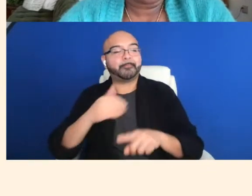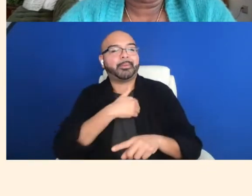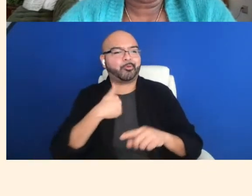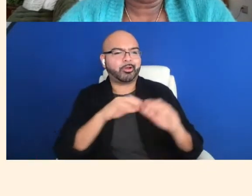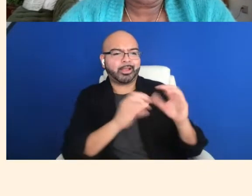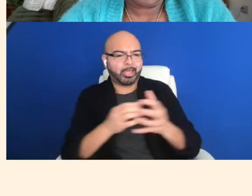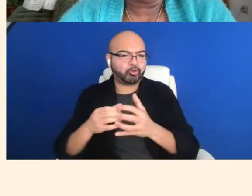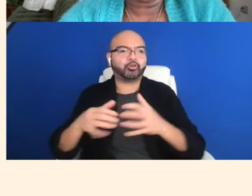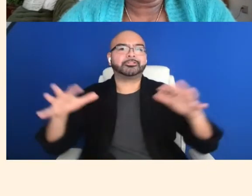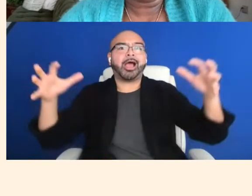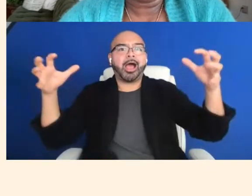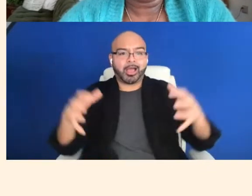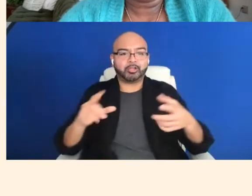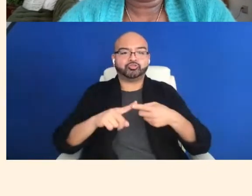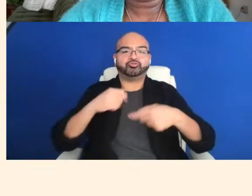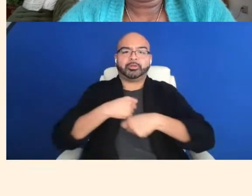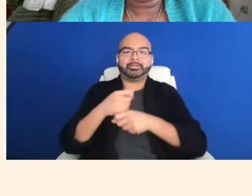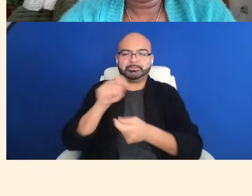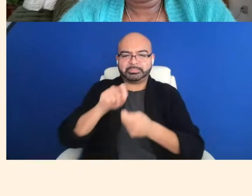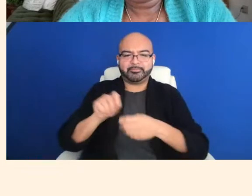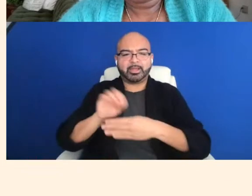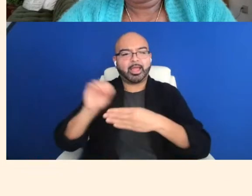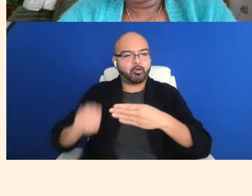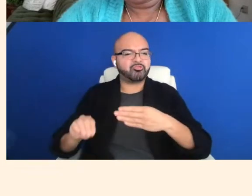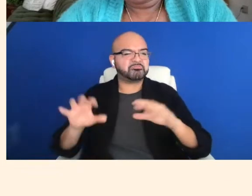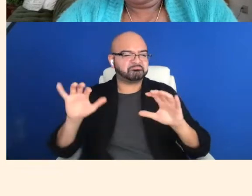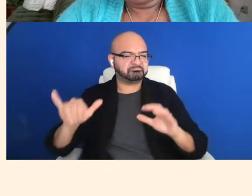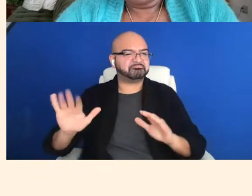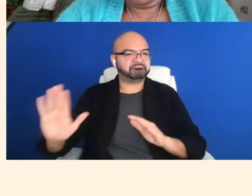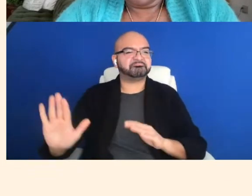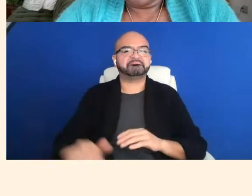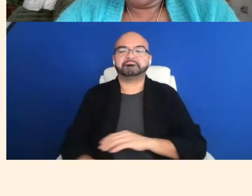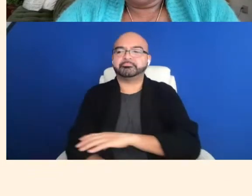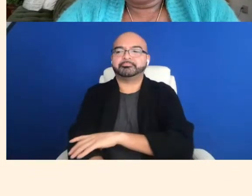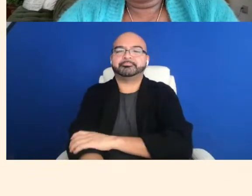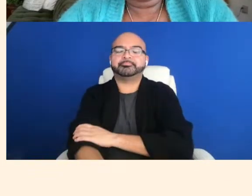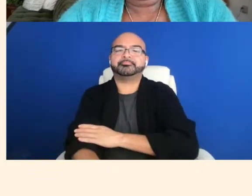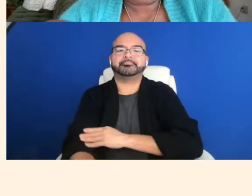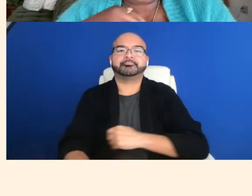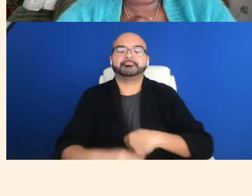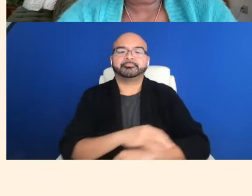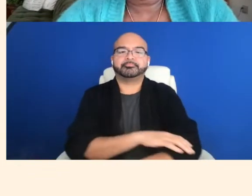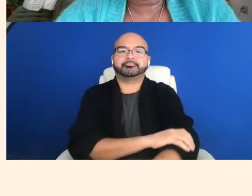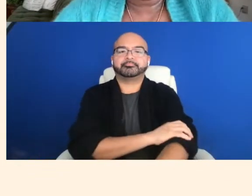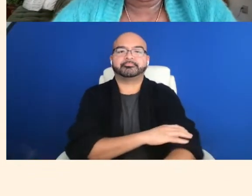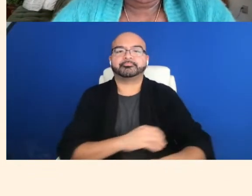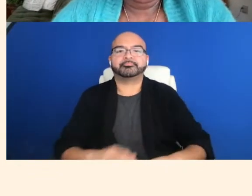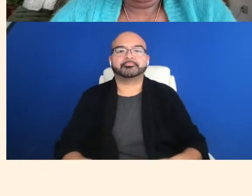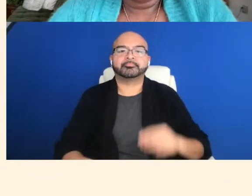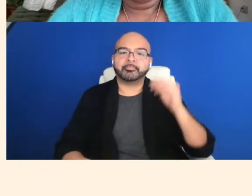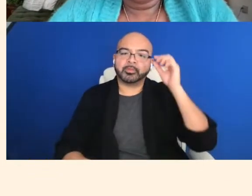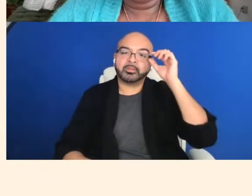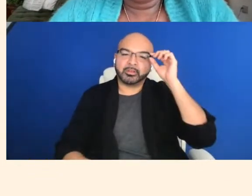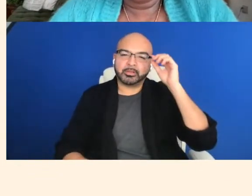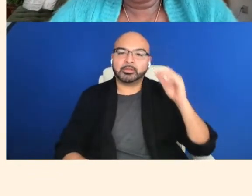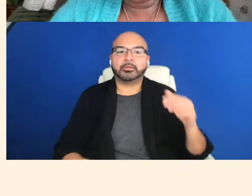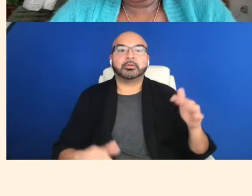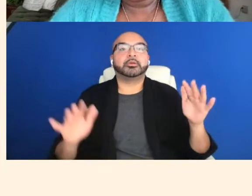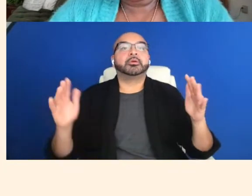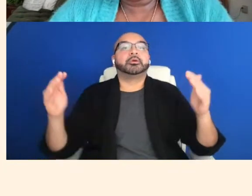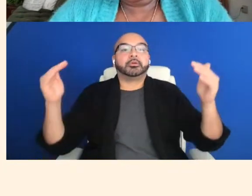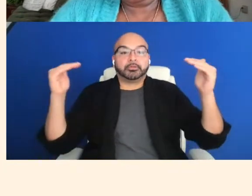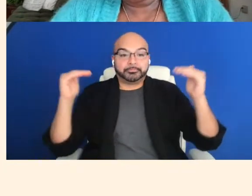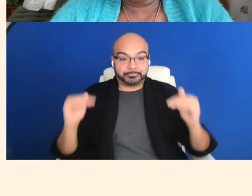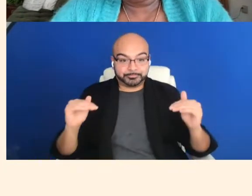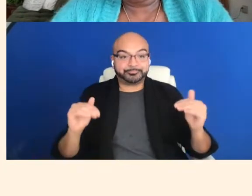create a specific outcome. So when